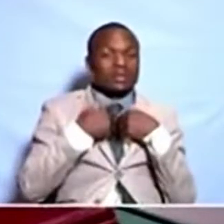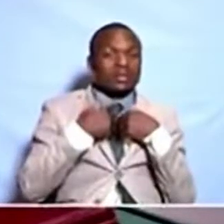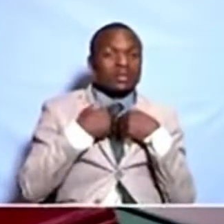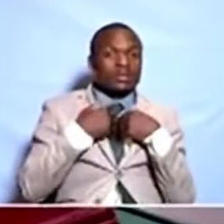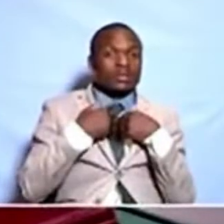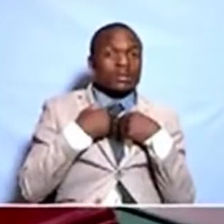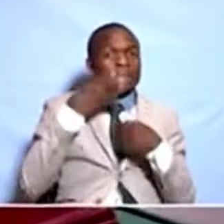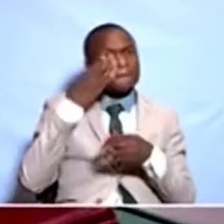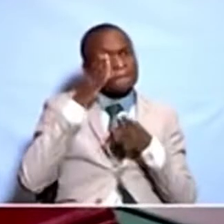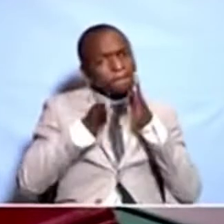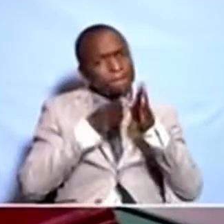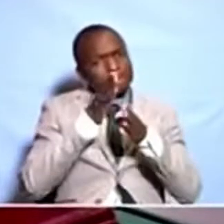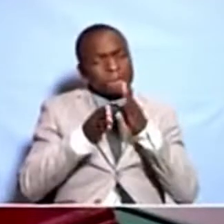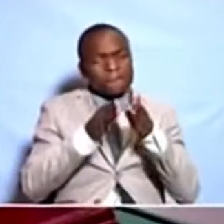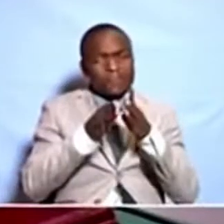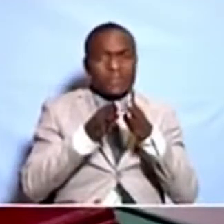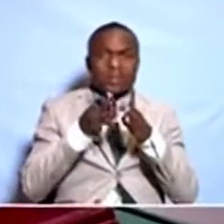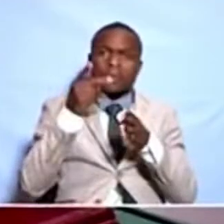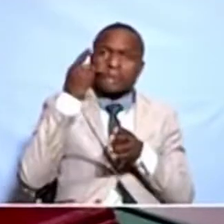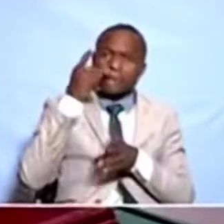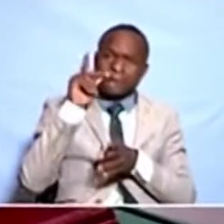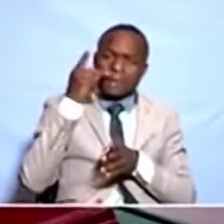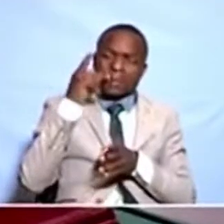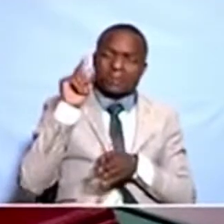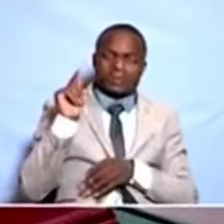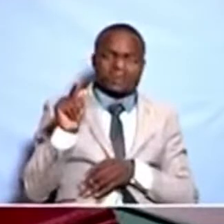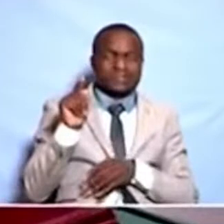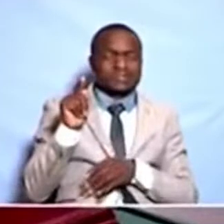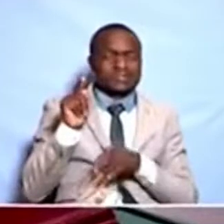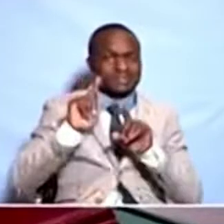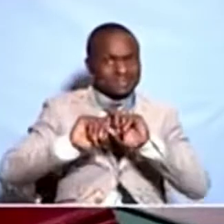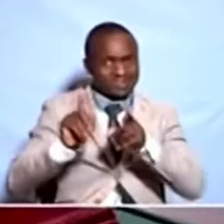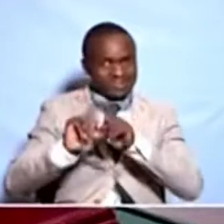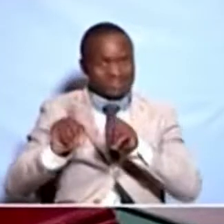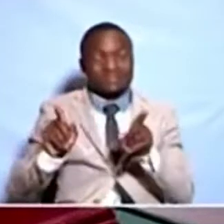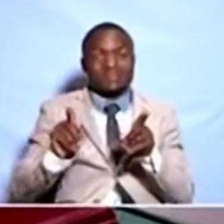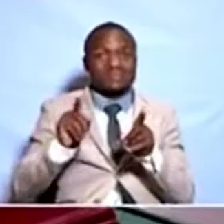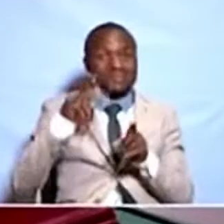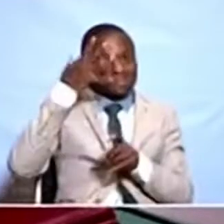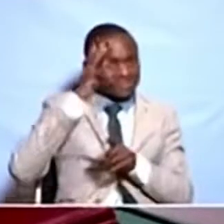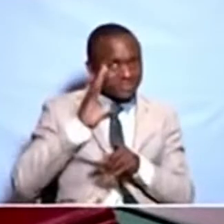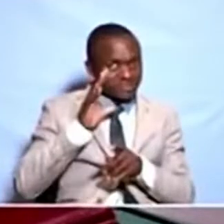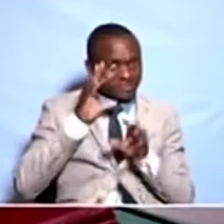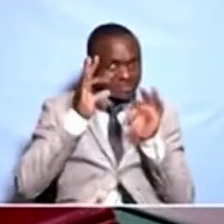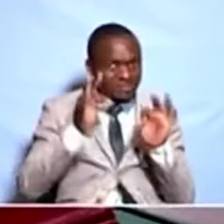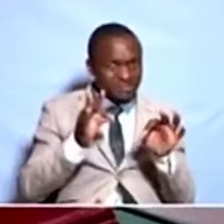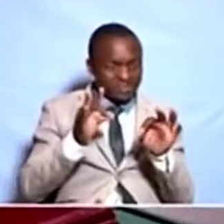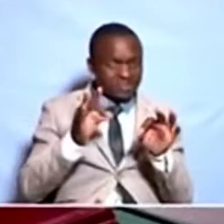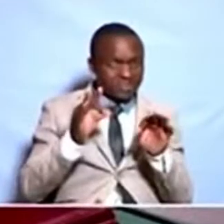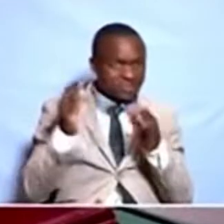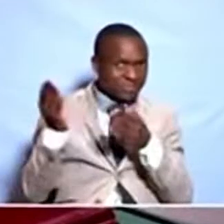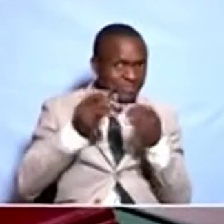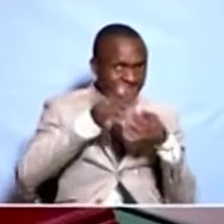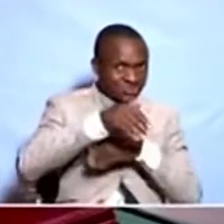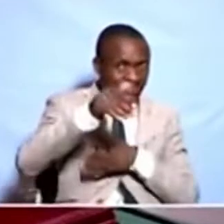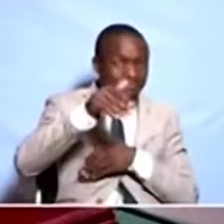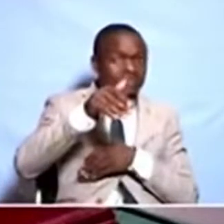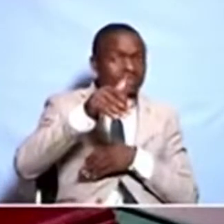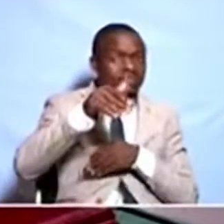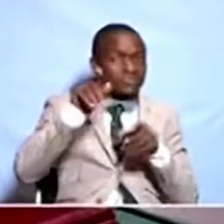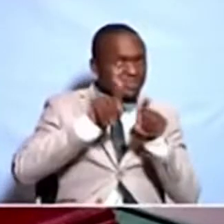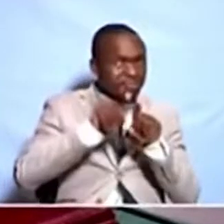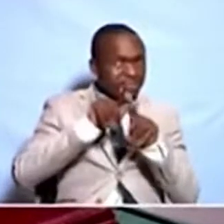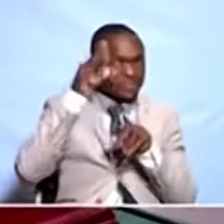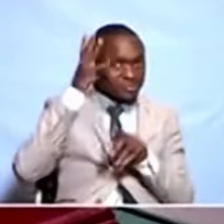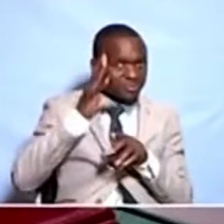blue paper in that vehicle. Now, if you paint it and you replace it the same color, you find the problem from traffic